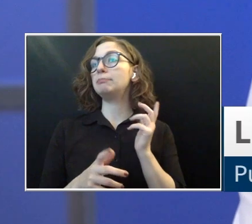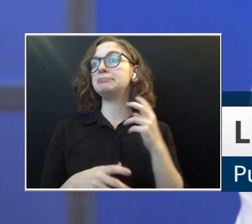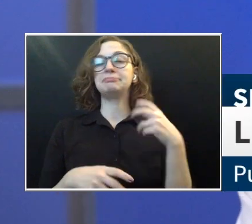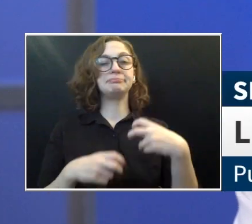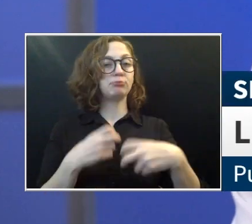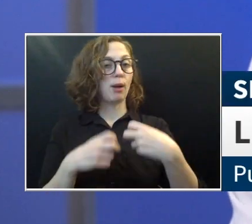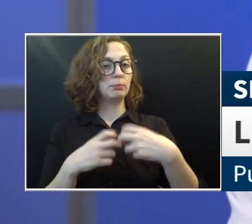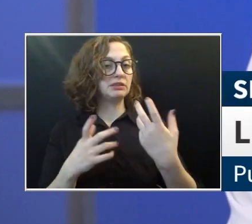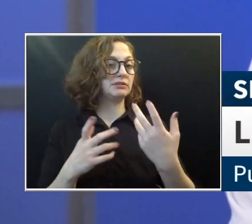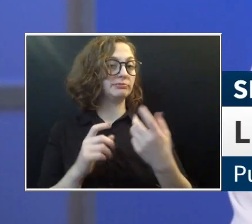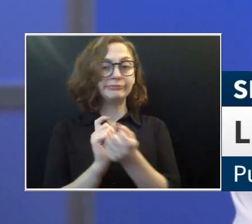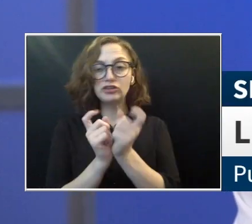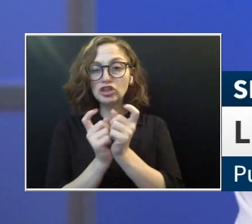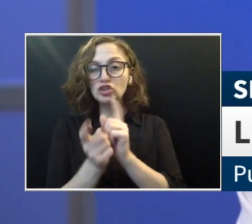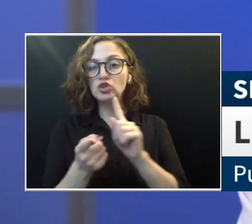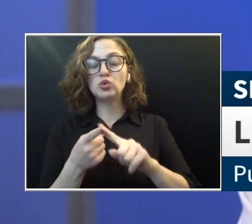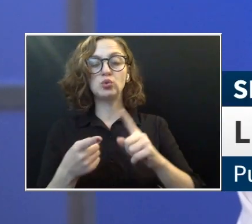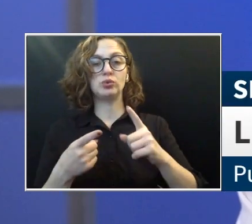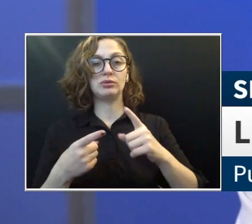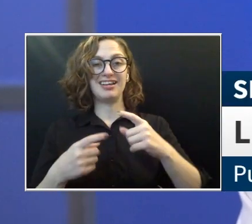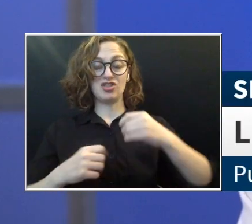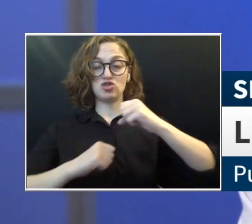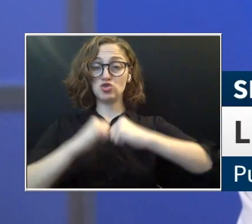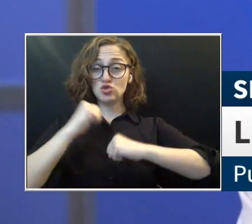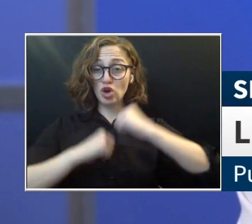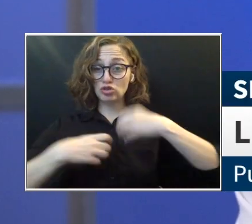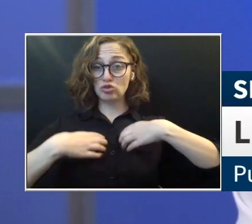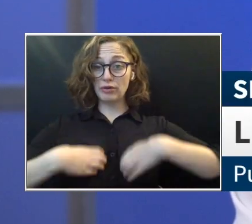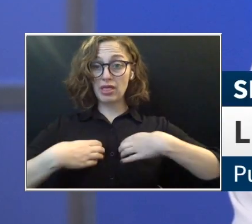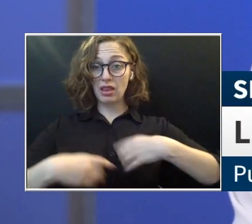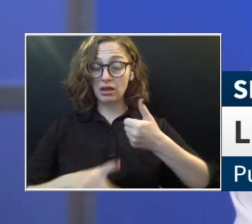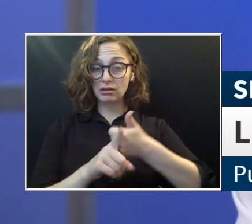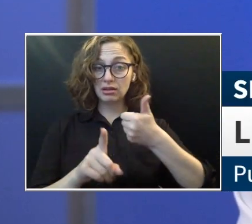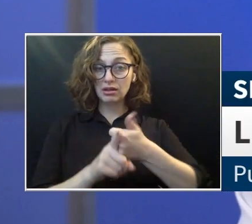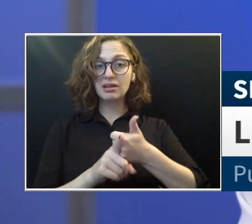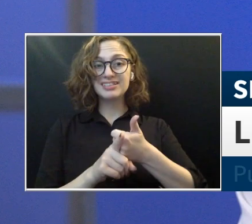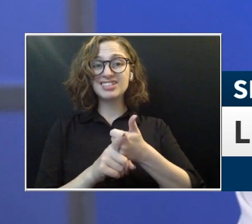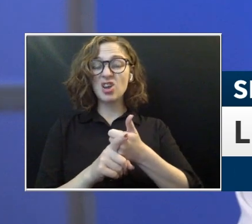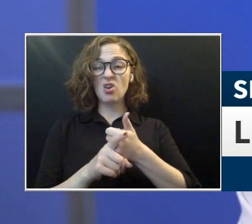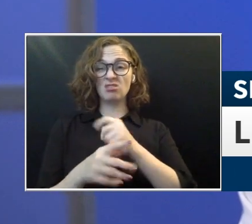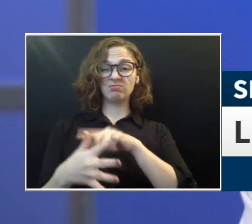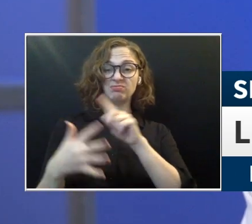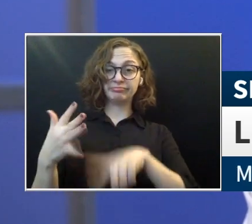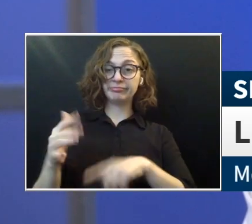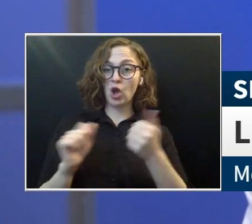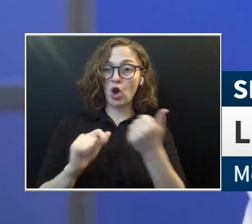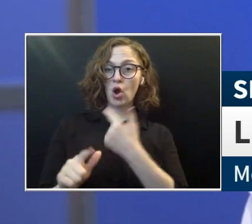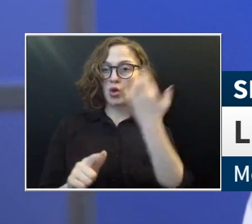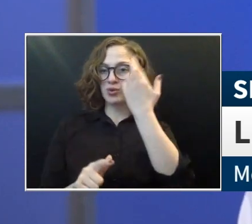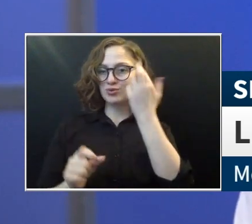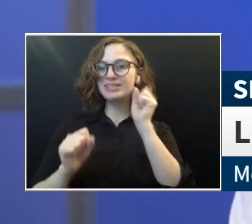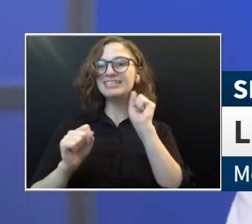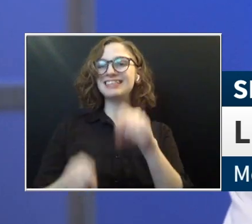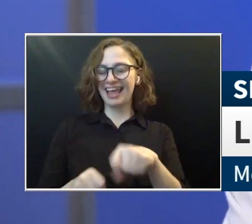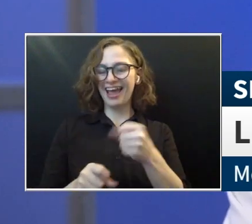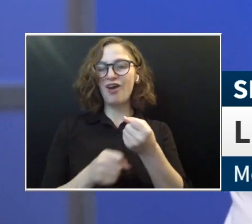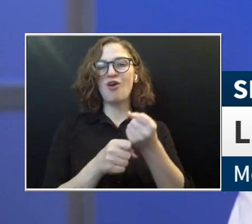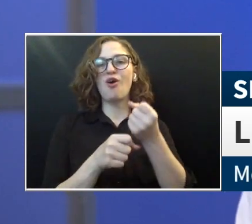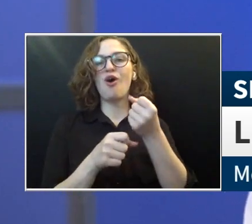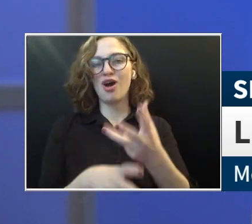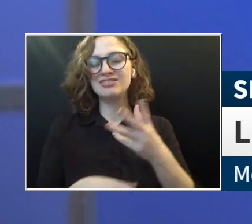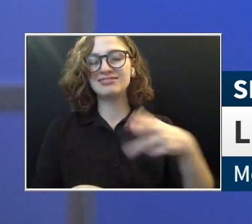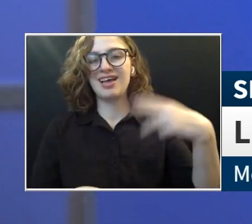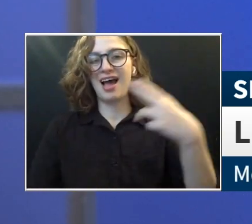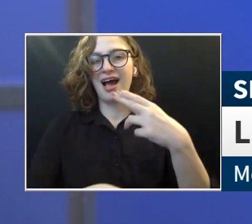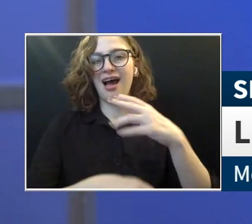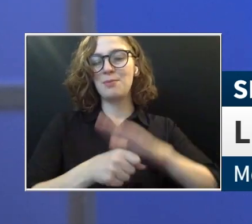lung structure itself. And each of those can result in those high pressures, but they come from different causes, and so they need different treatments.